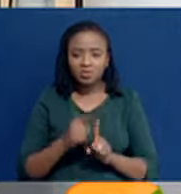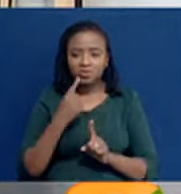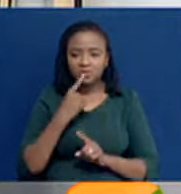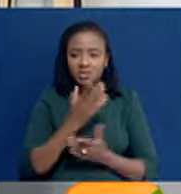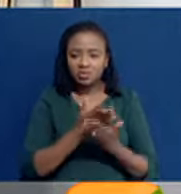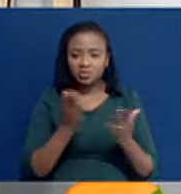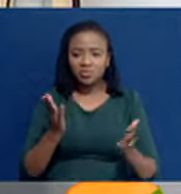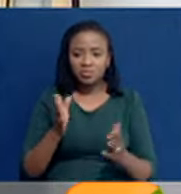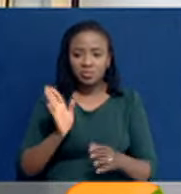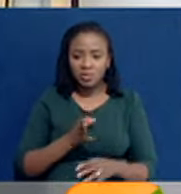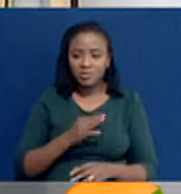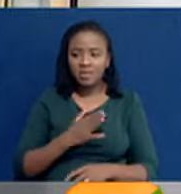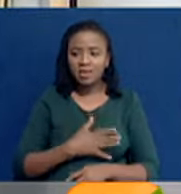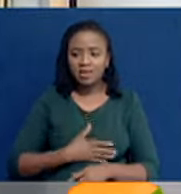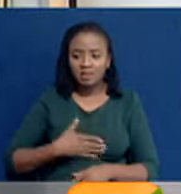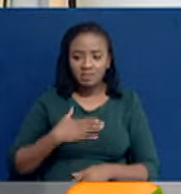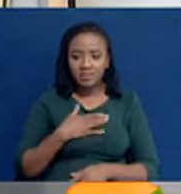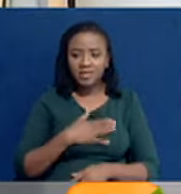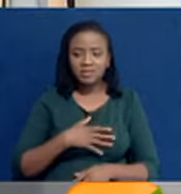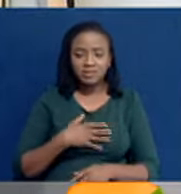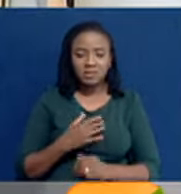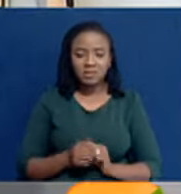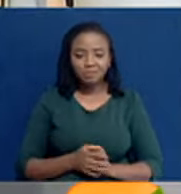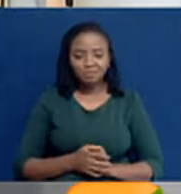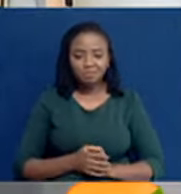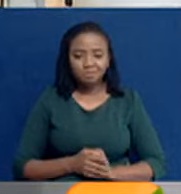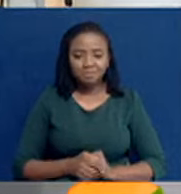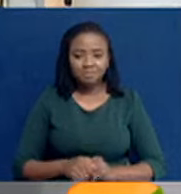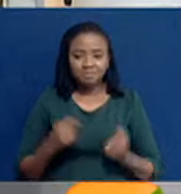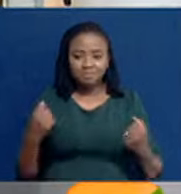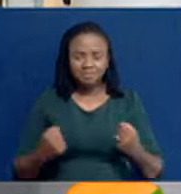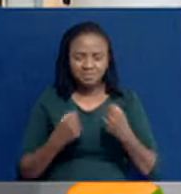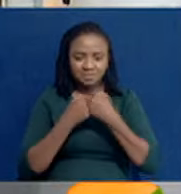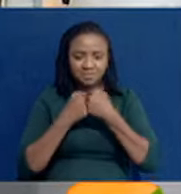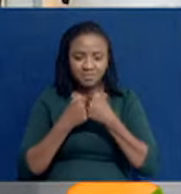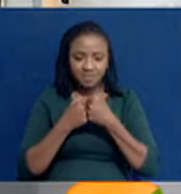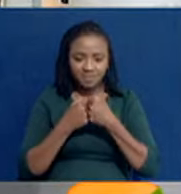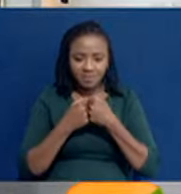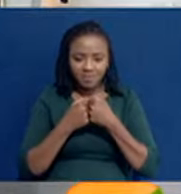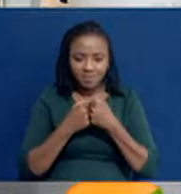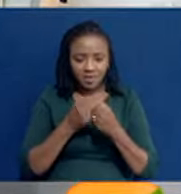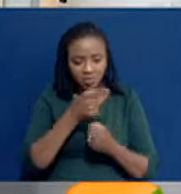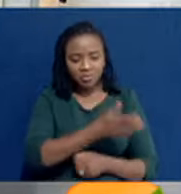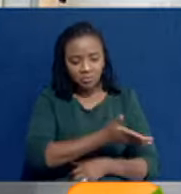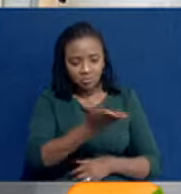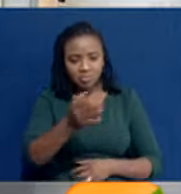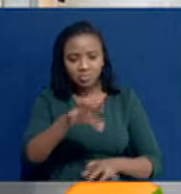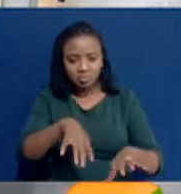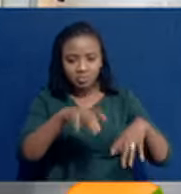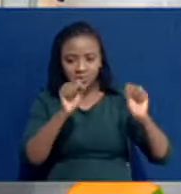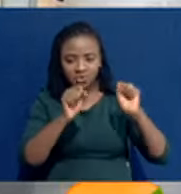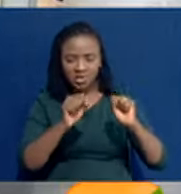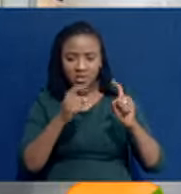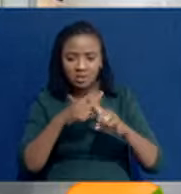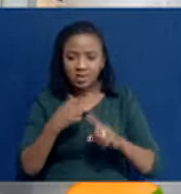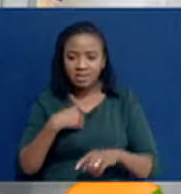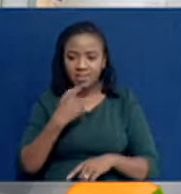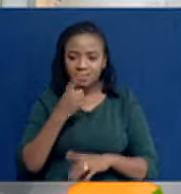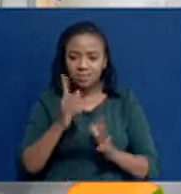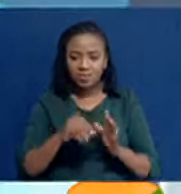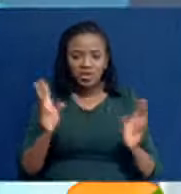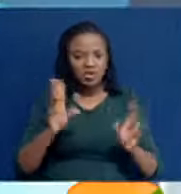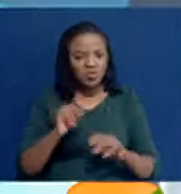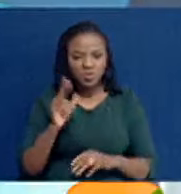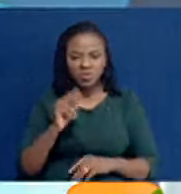me, please contest, come and be the chair. And I said, no, I'm too busy. We are